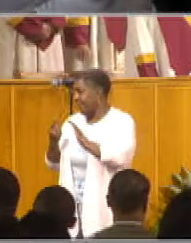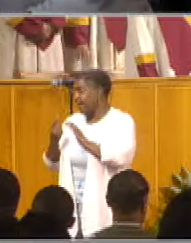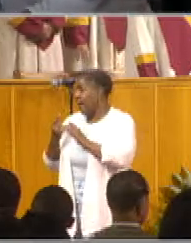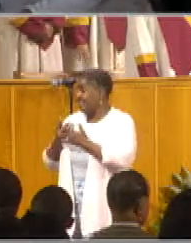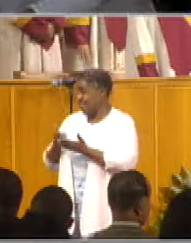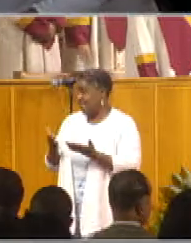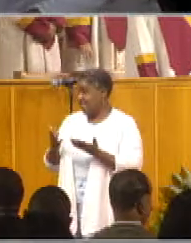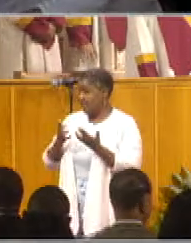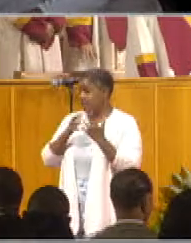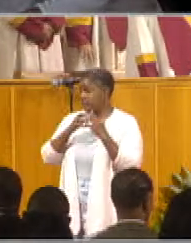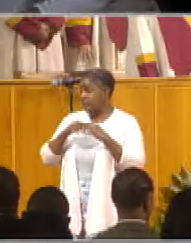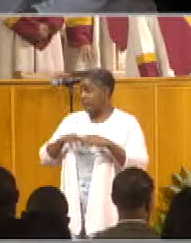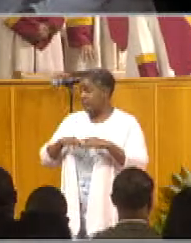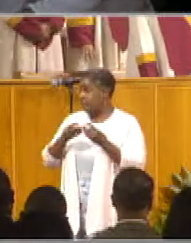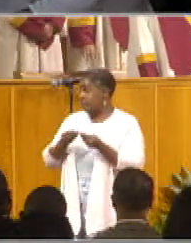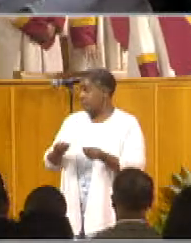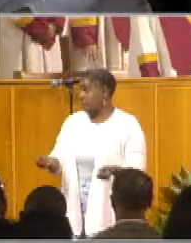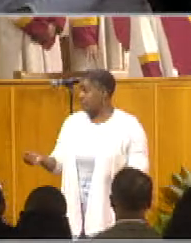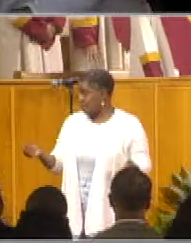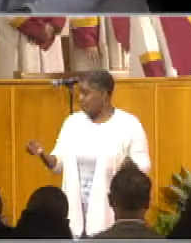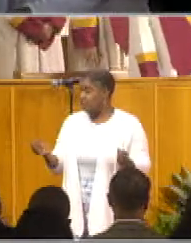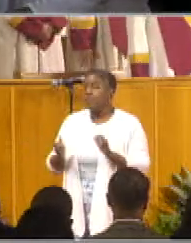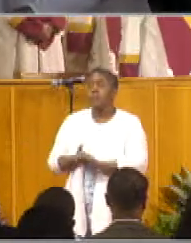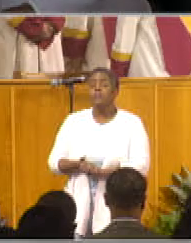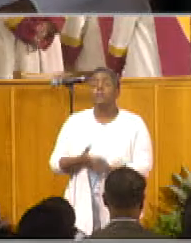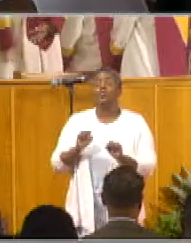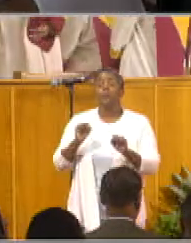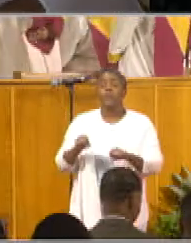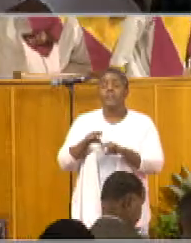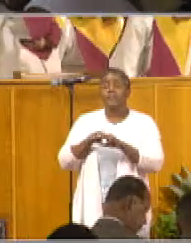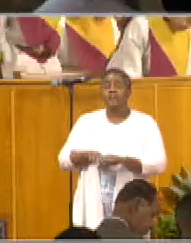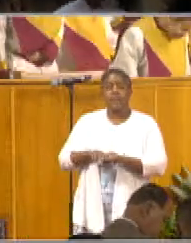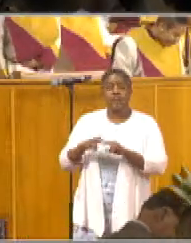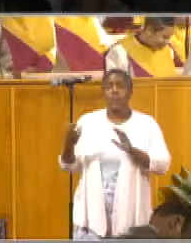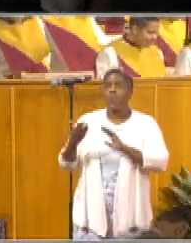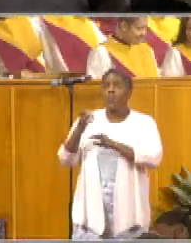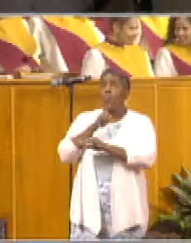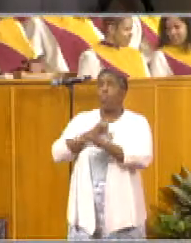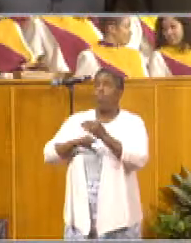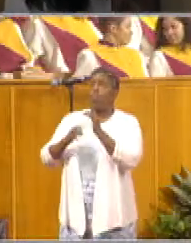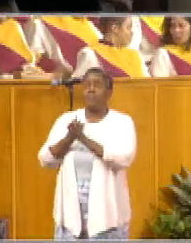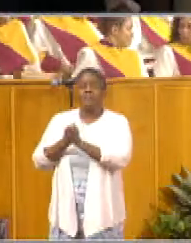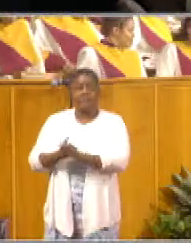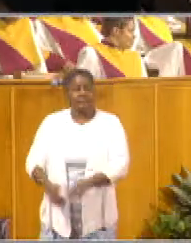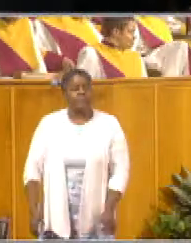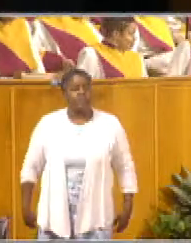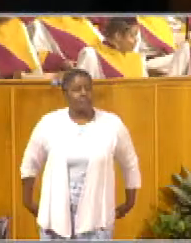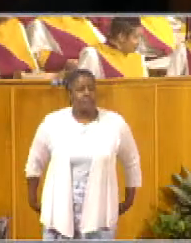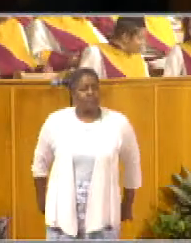things fall apart. You may be seated in the presence of the Lord.